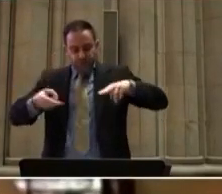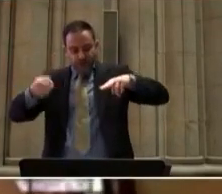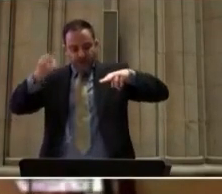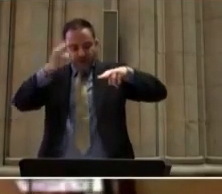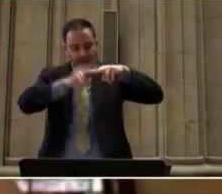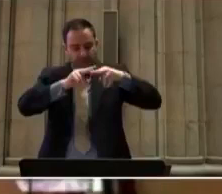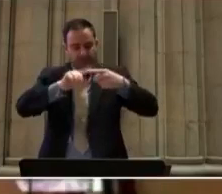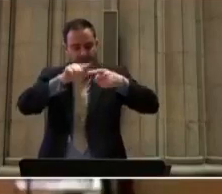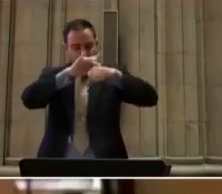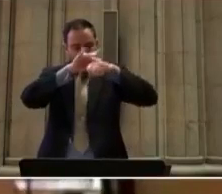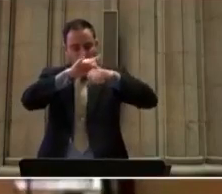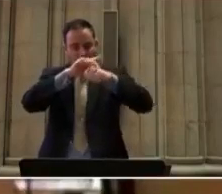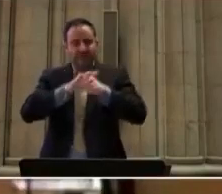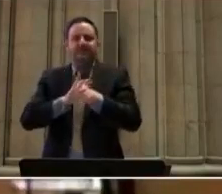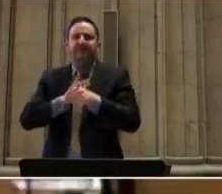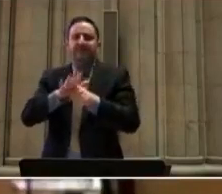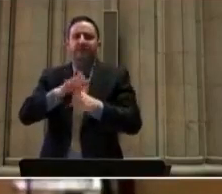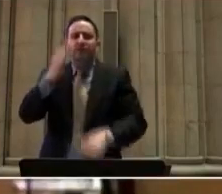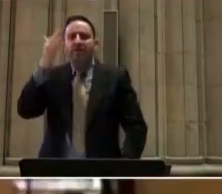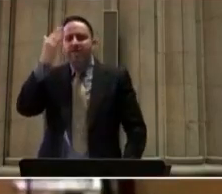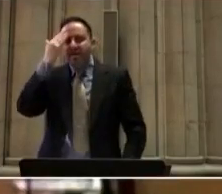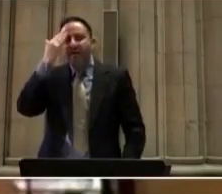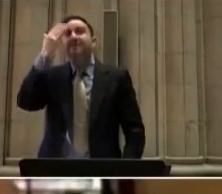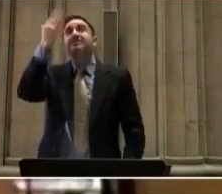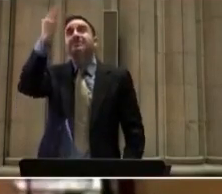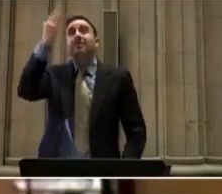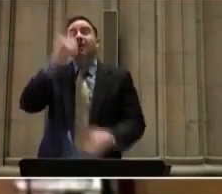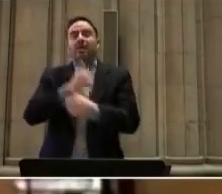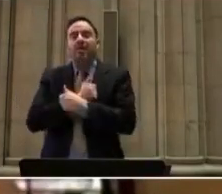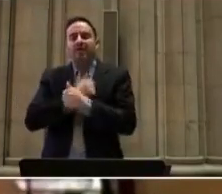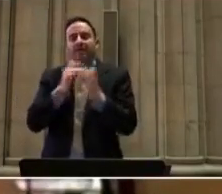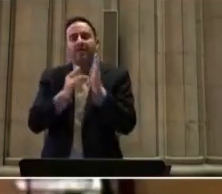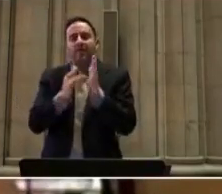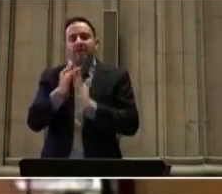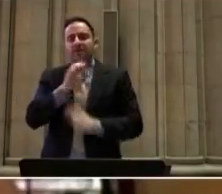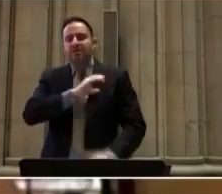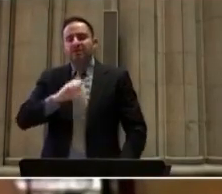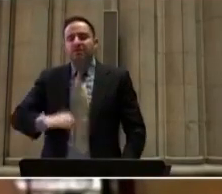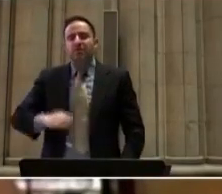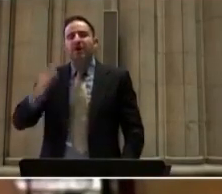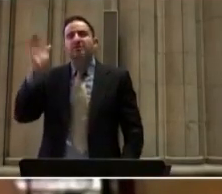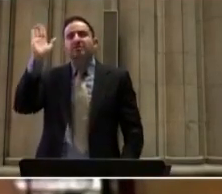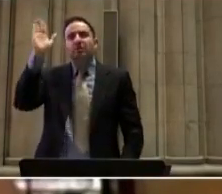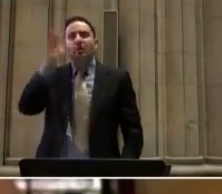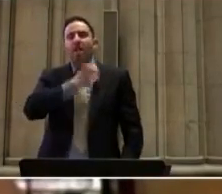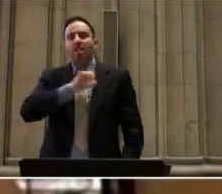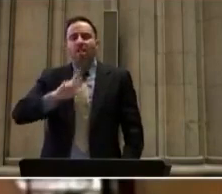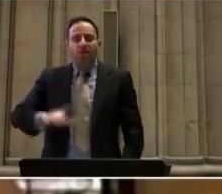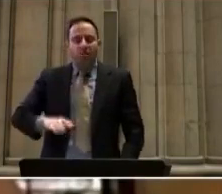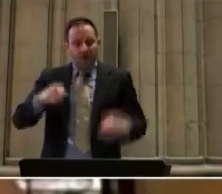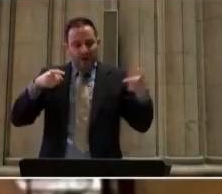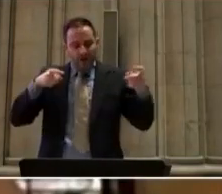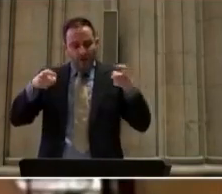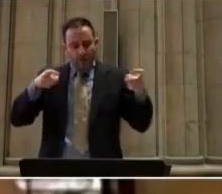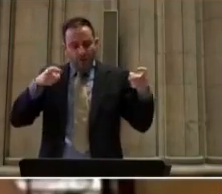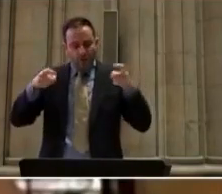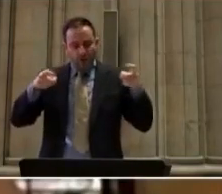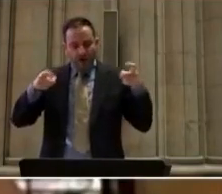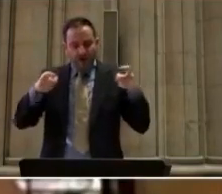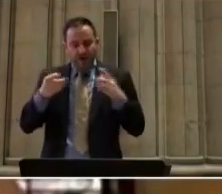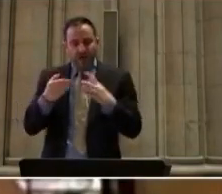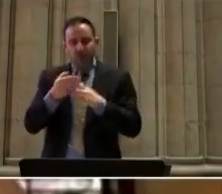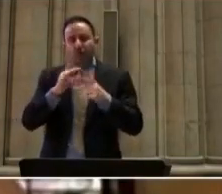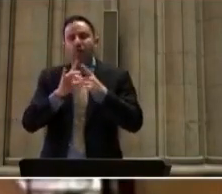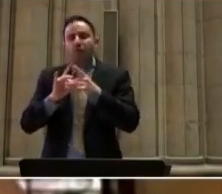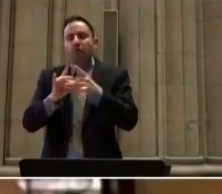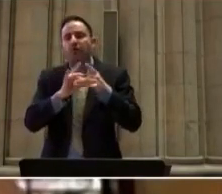is filled with the knowledge of your love. Through Jesus Christ our Lord, who lives and reigns with you in the unity of the Holy